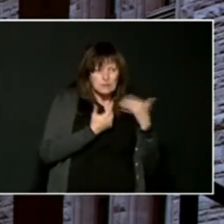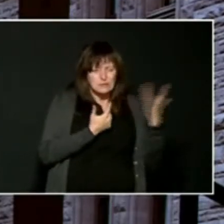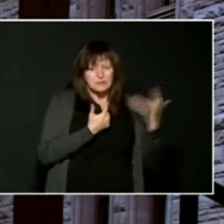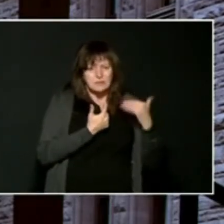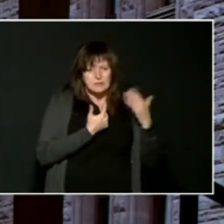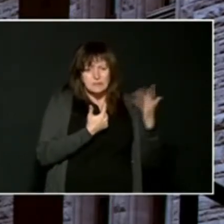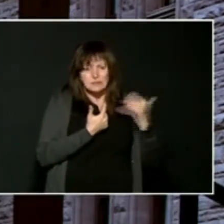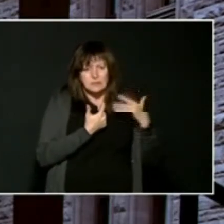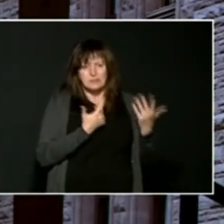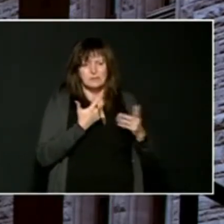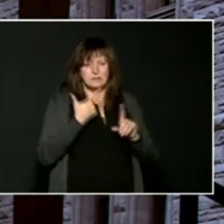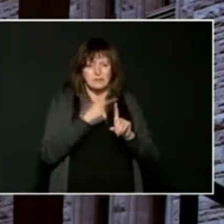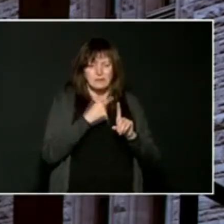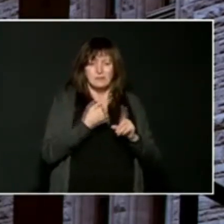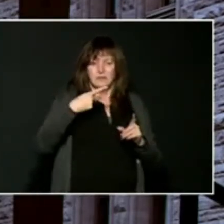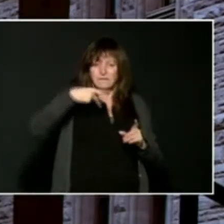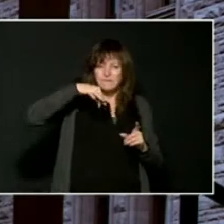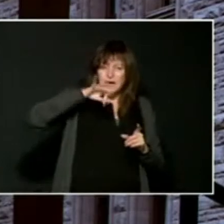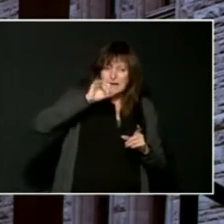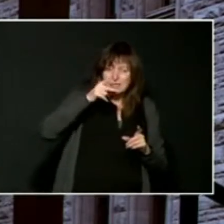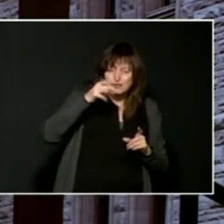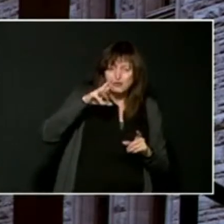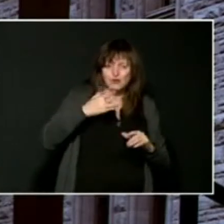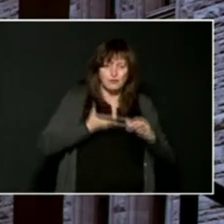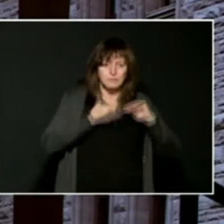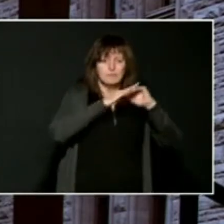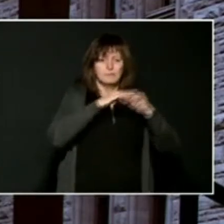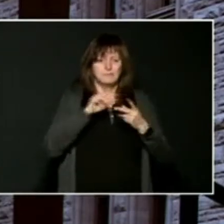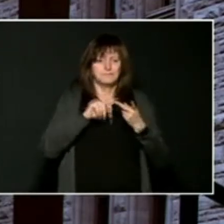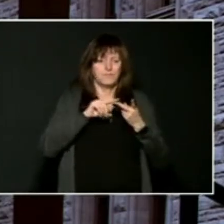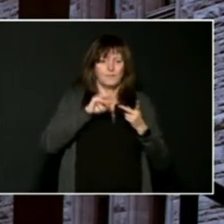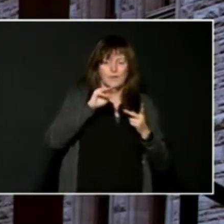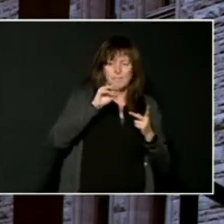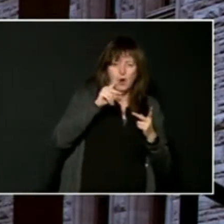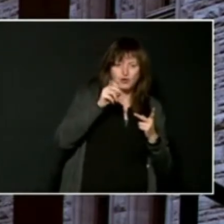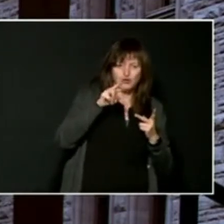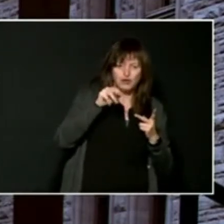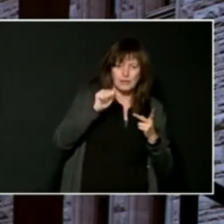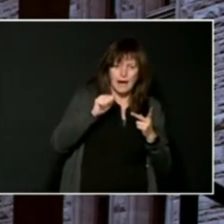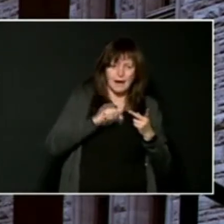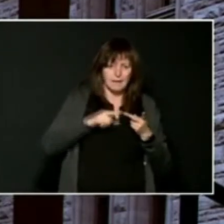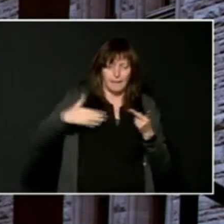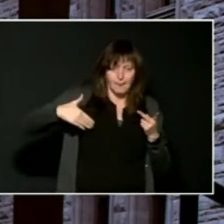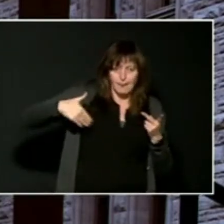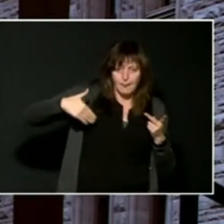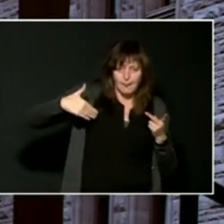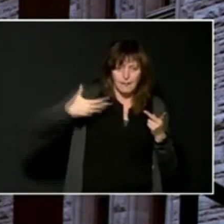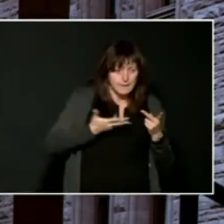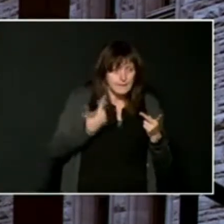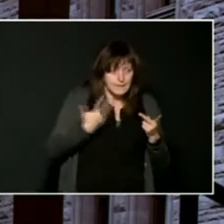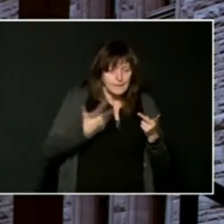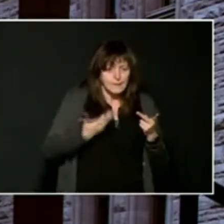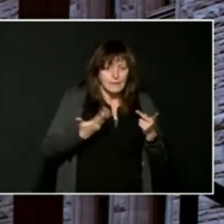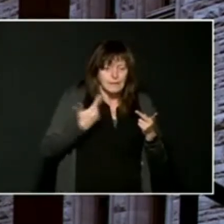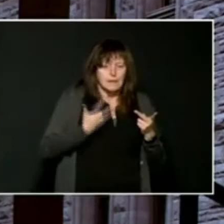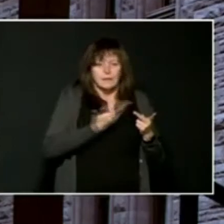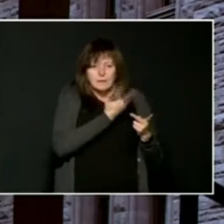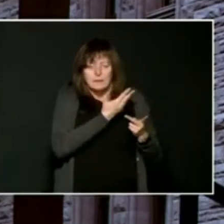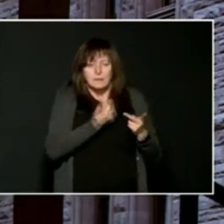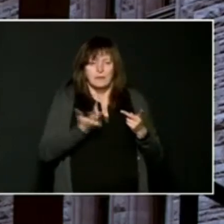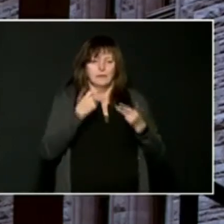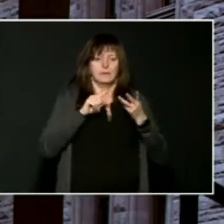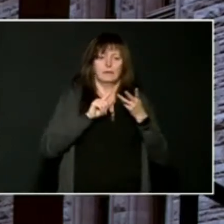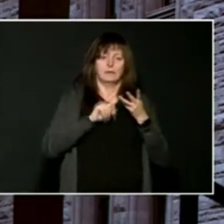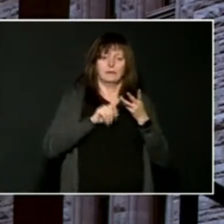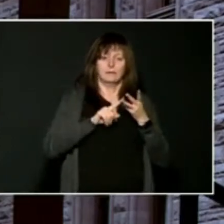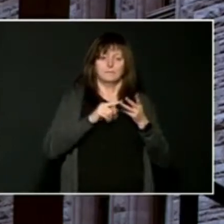Pfizer has picked up from Moderna. We're still waiting to make sure that will get back on track. And then we're trying to get our new